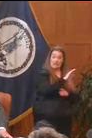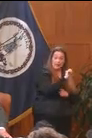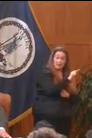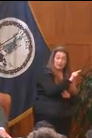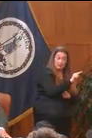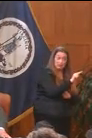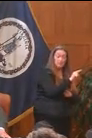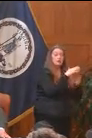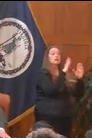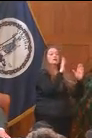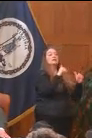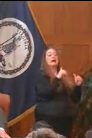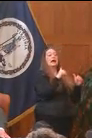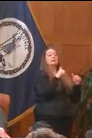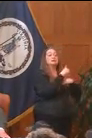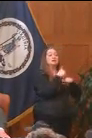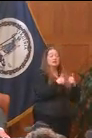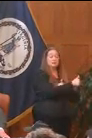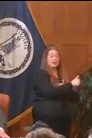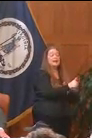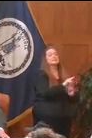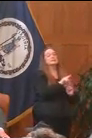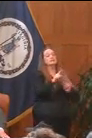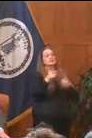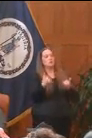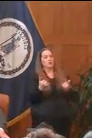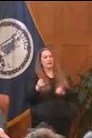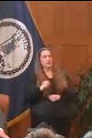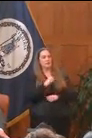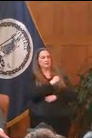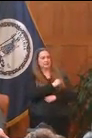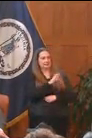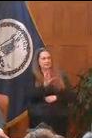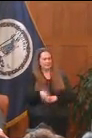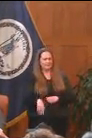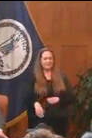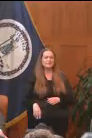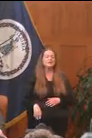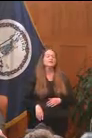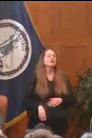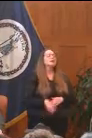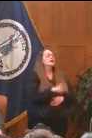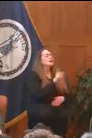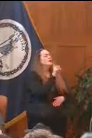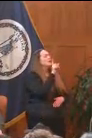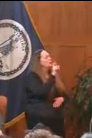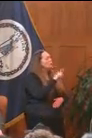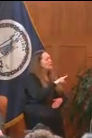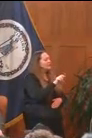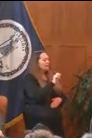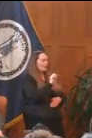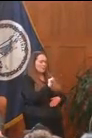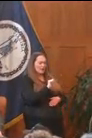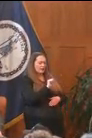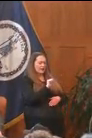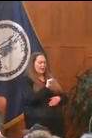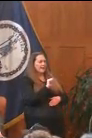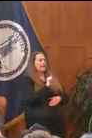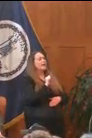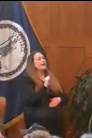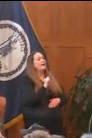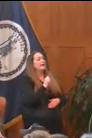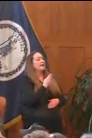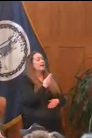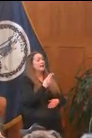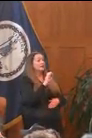down the cost curve. Well, Congressman Garrett, let me follow up on part of one of the provisions of the AHCA. Before that, Allison,